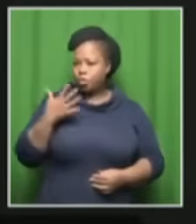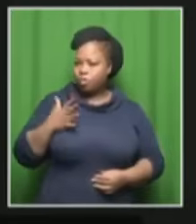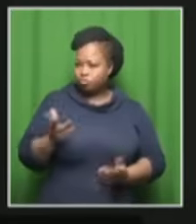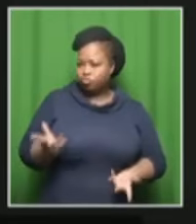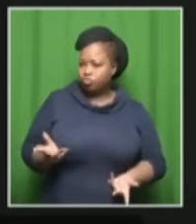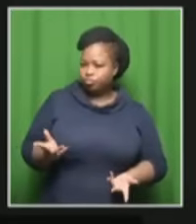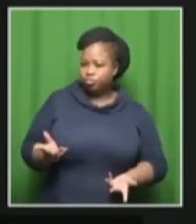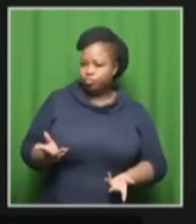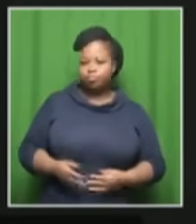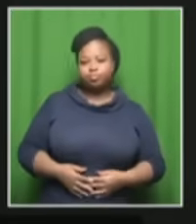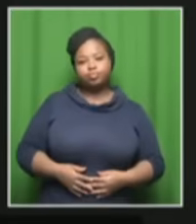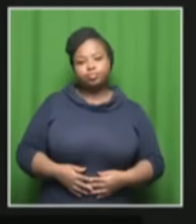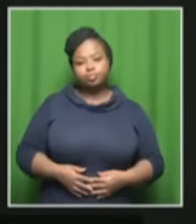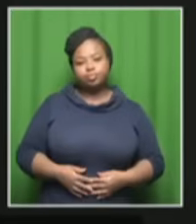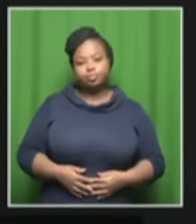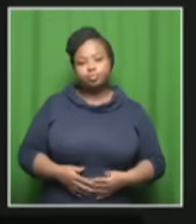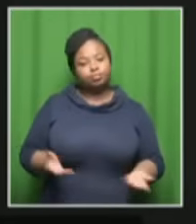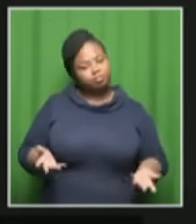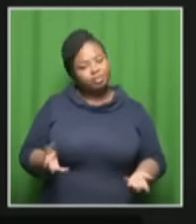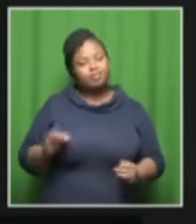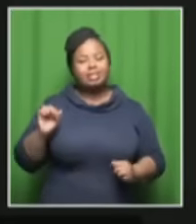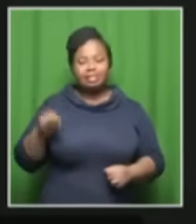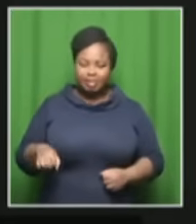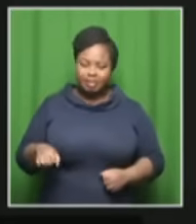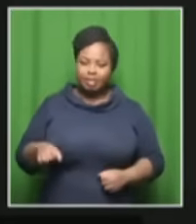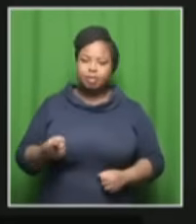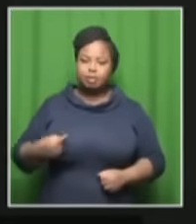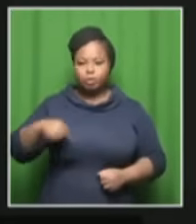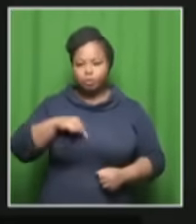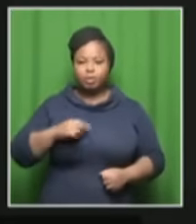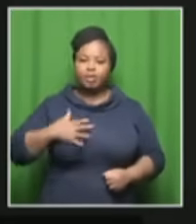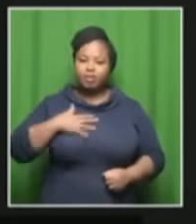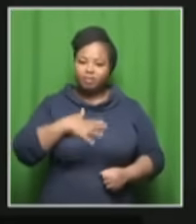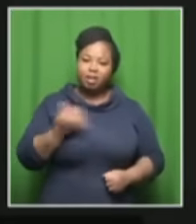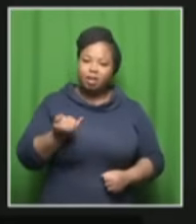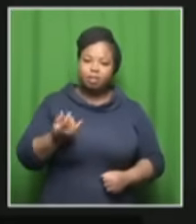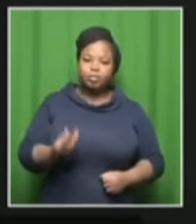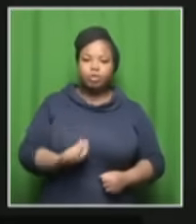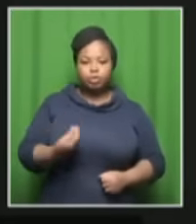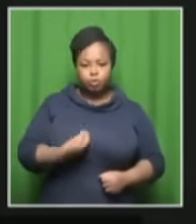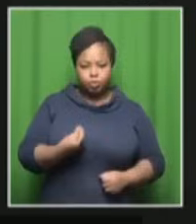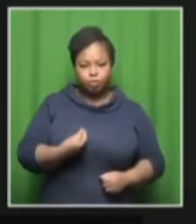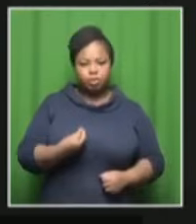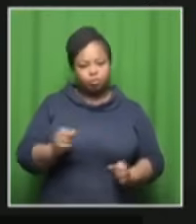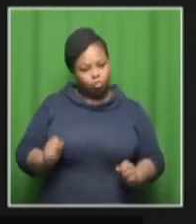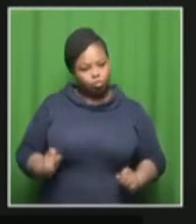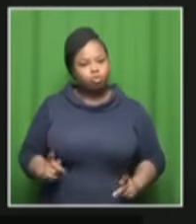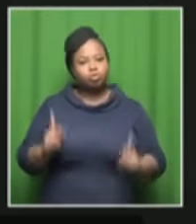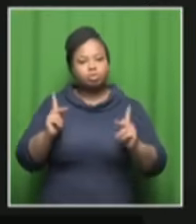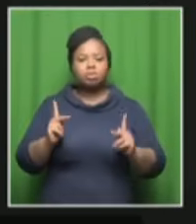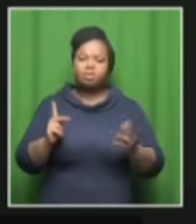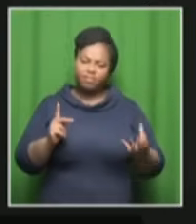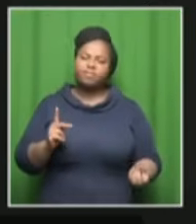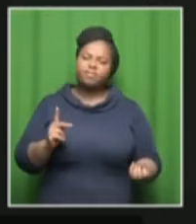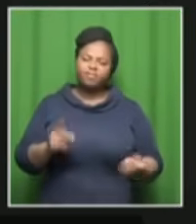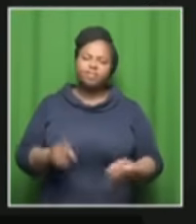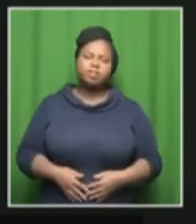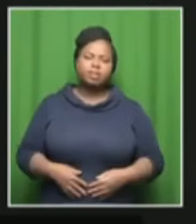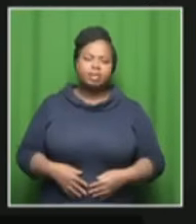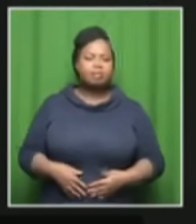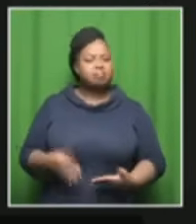that? And so there is a sense in which the youth have a lot of potential in this country, and, you know, we hope